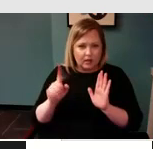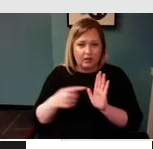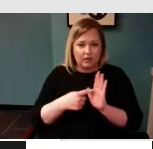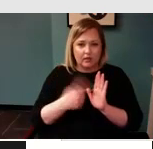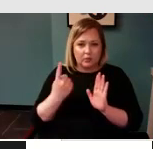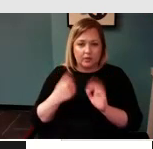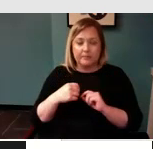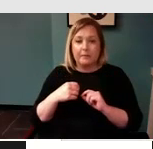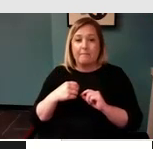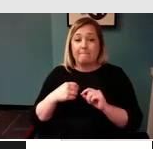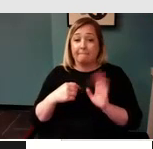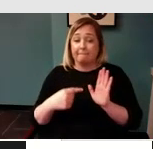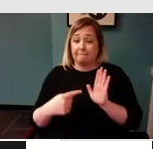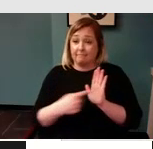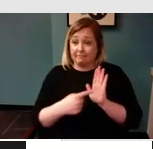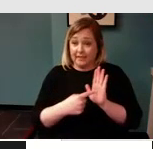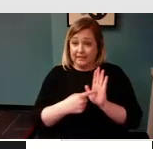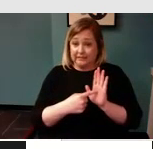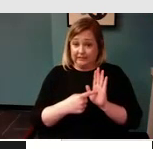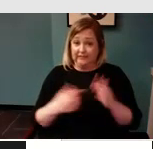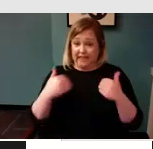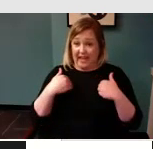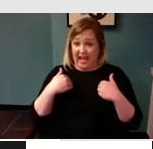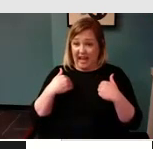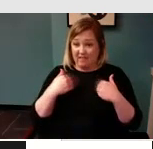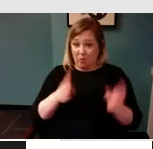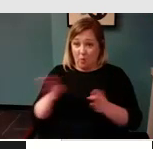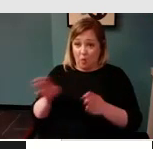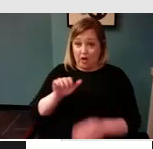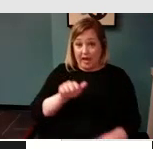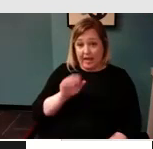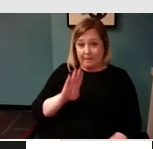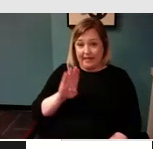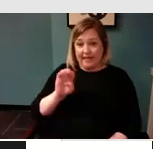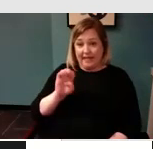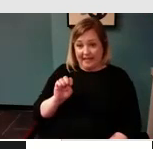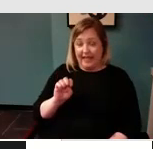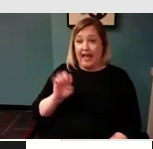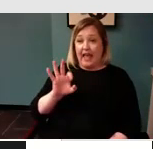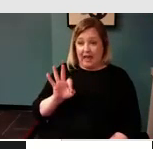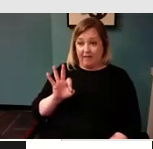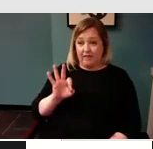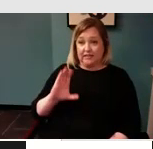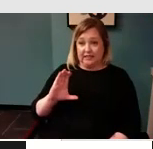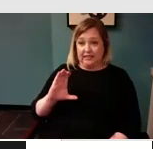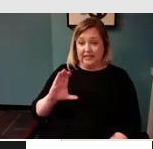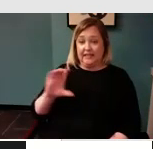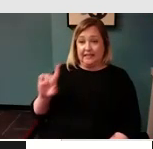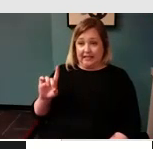here we had this set of ordering, right? A, B, E, F, C, D. We reversed all the edges that made